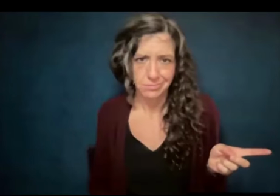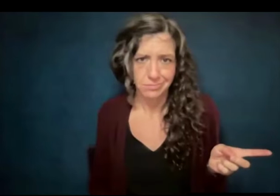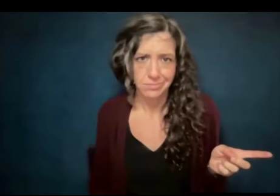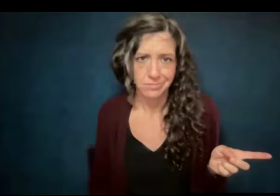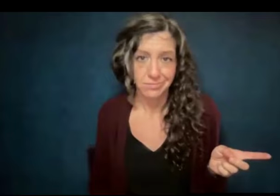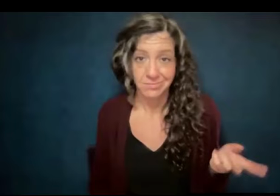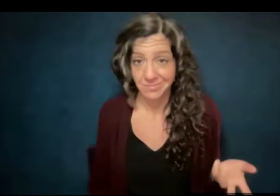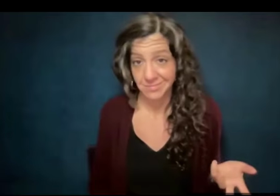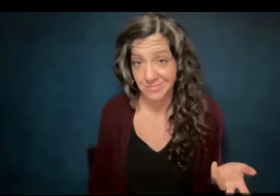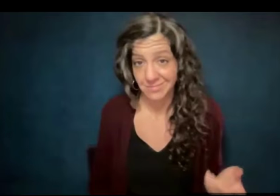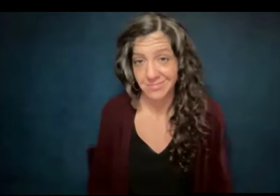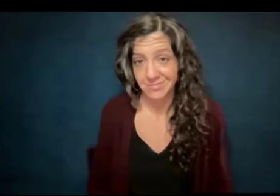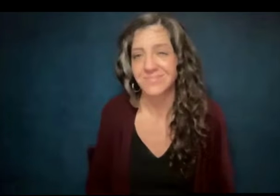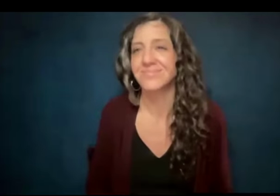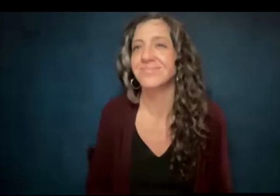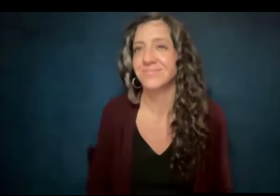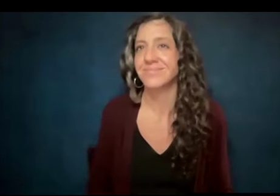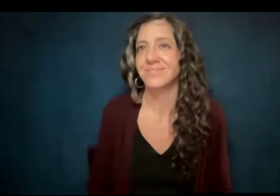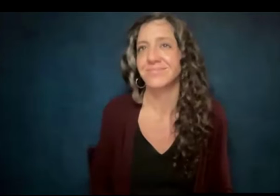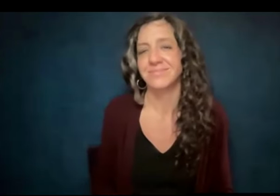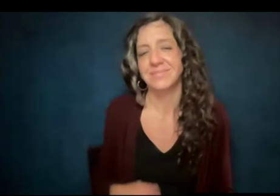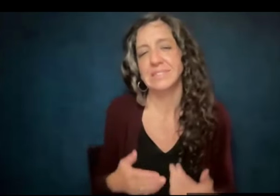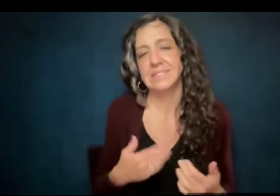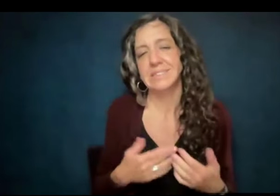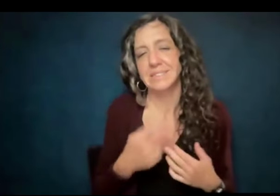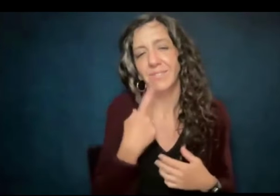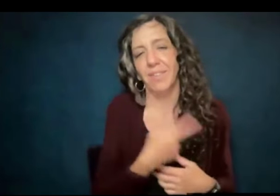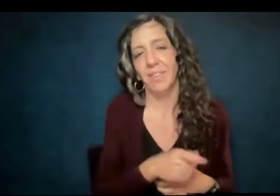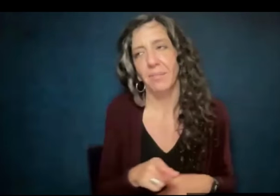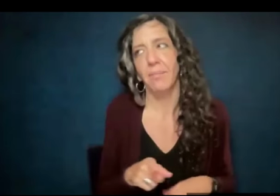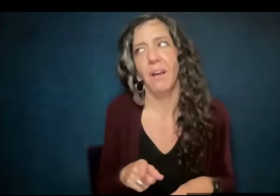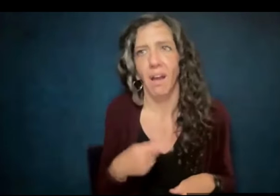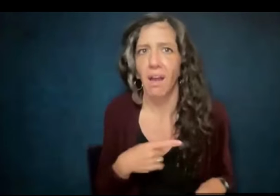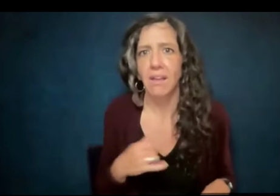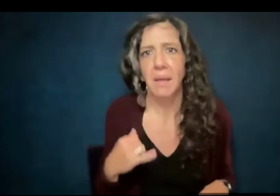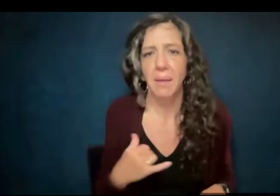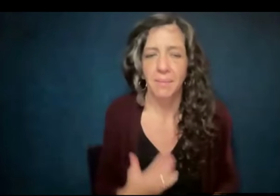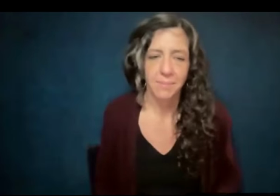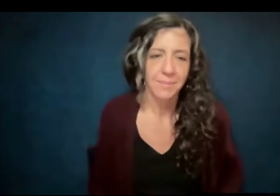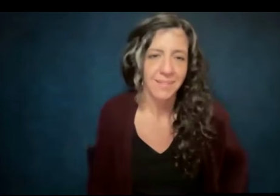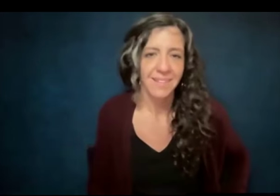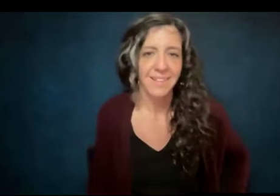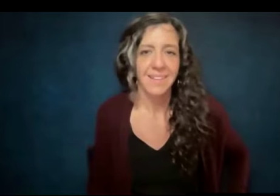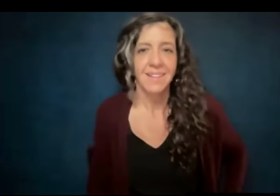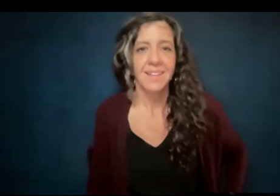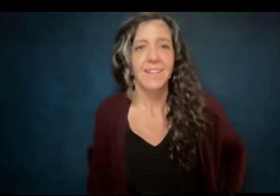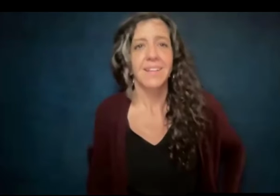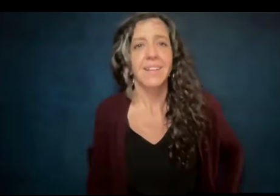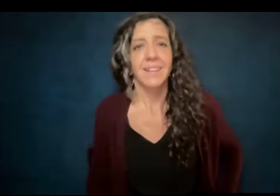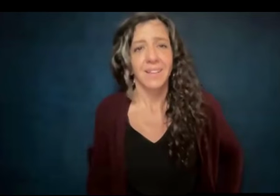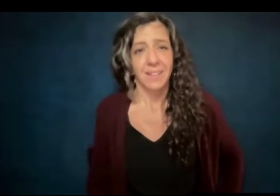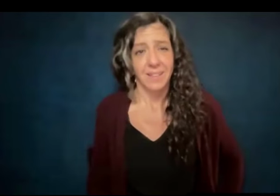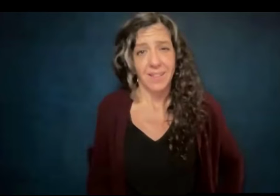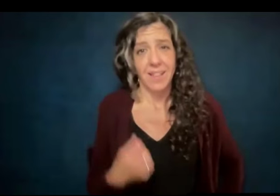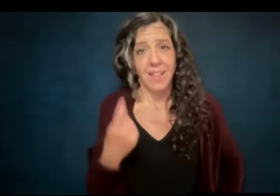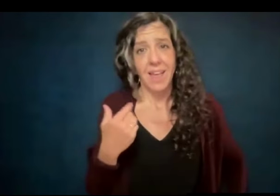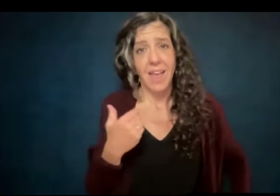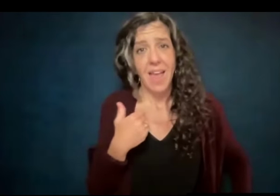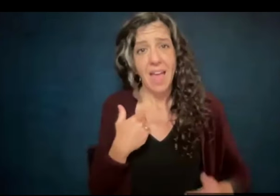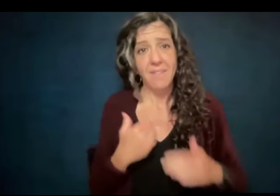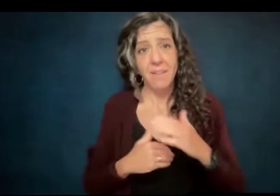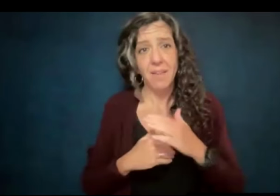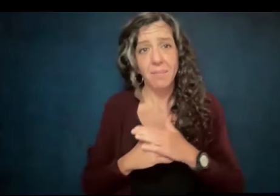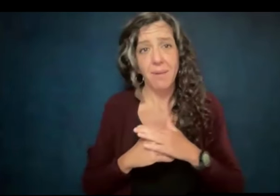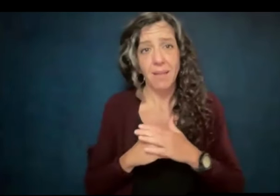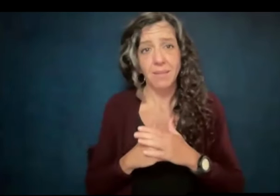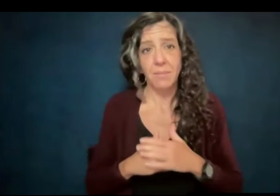bank, right? That made it an easy decision. Now, there are lifetime maximum deposit limits,